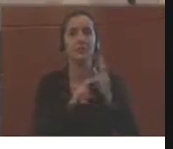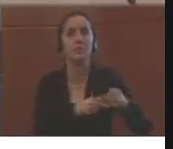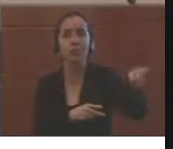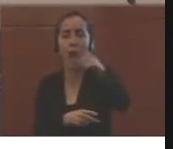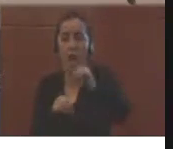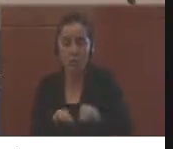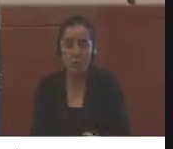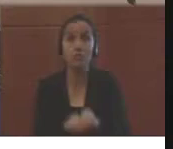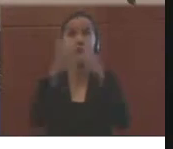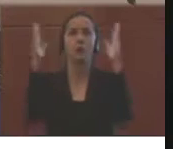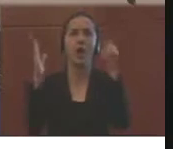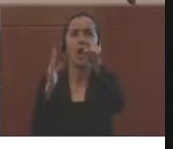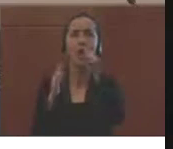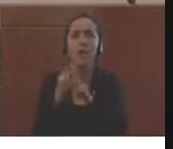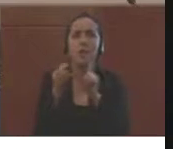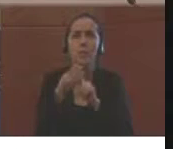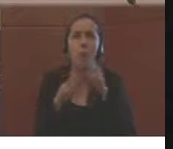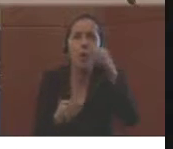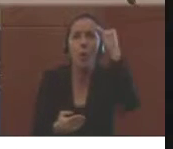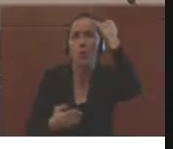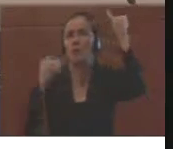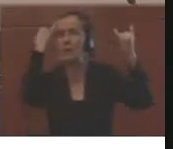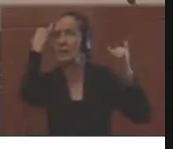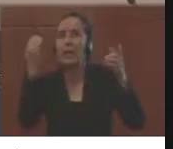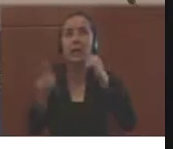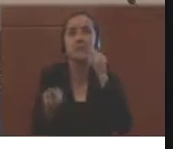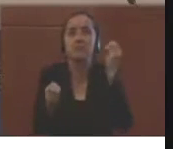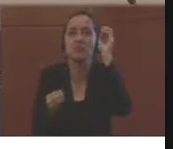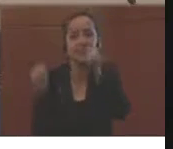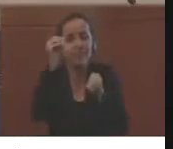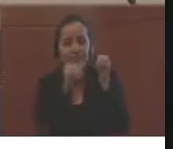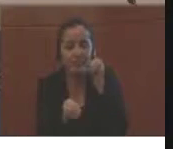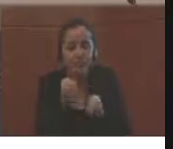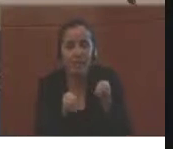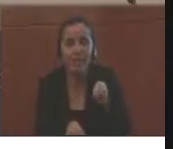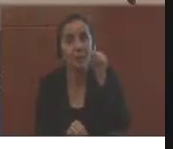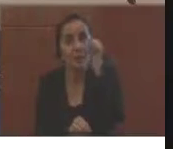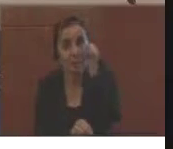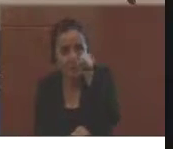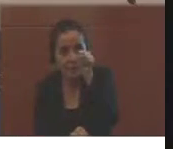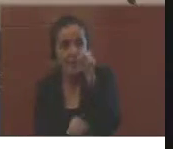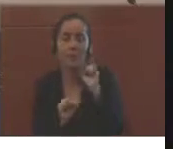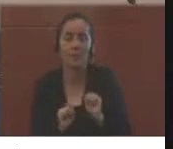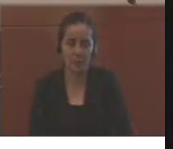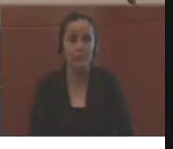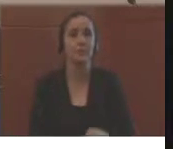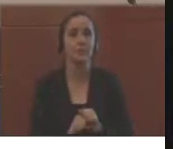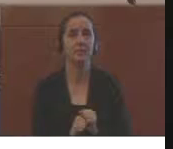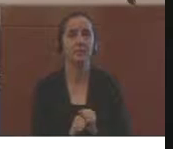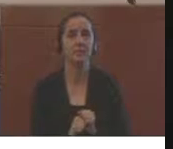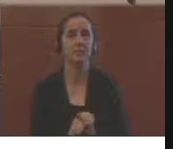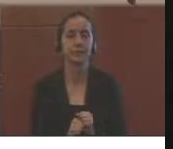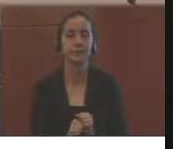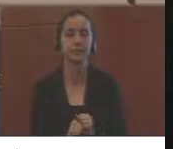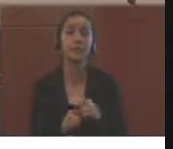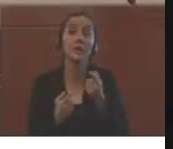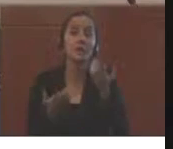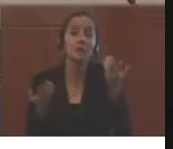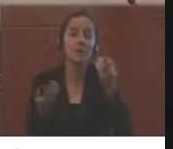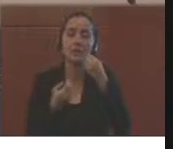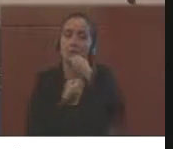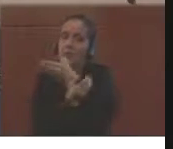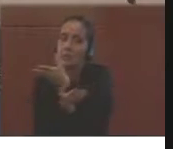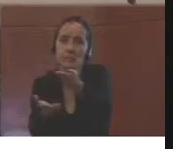open for you to contribute additional elements and aspects to what's included